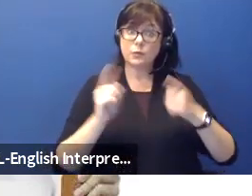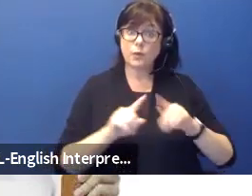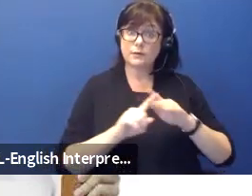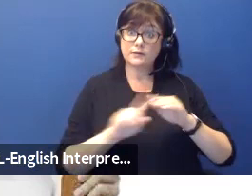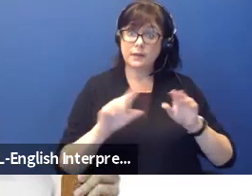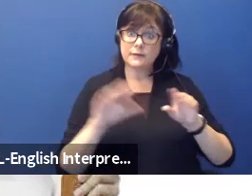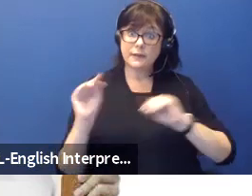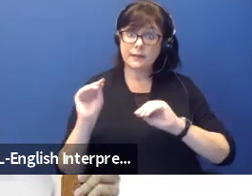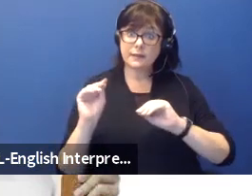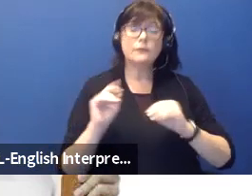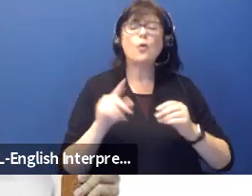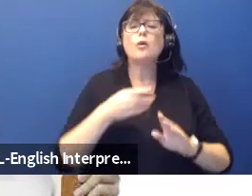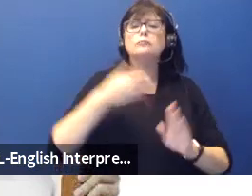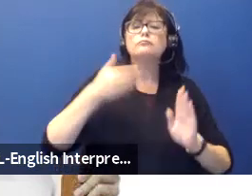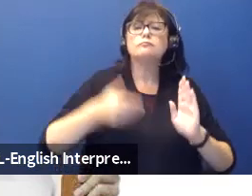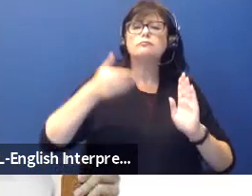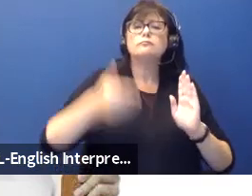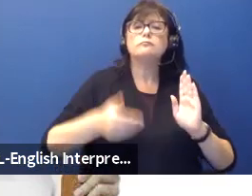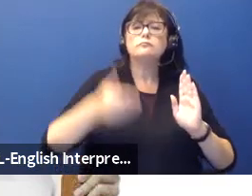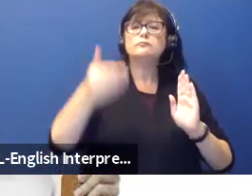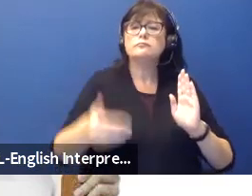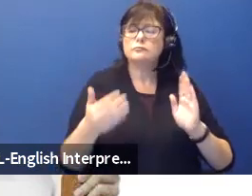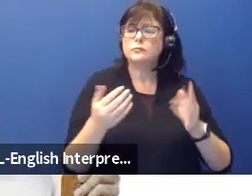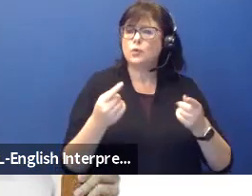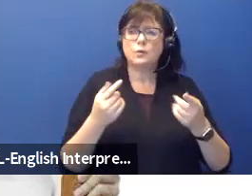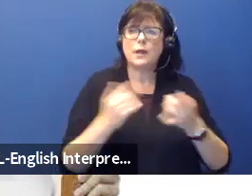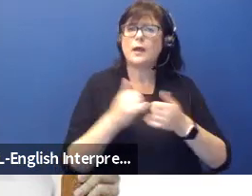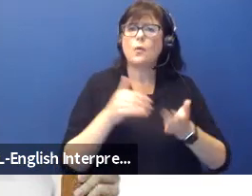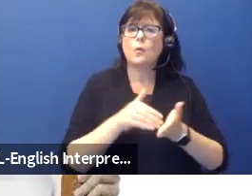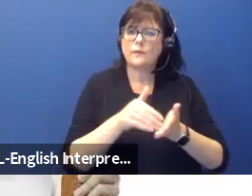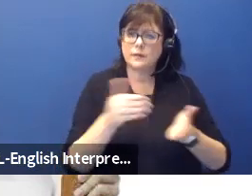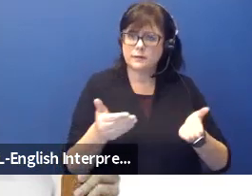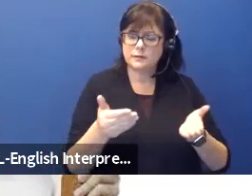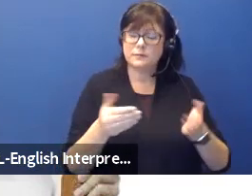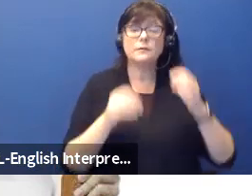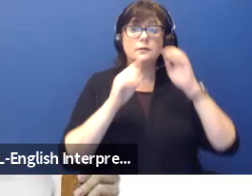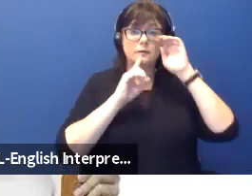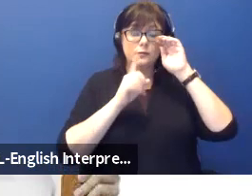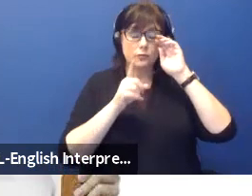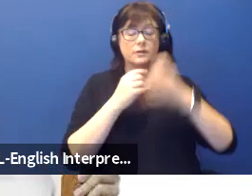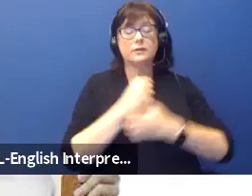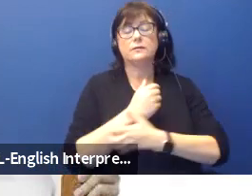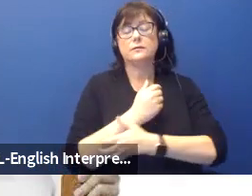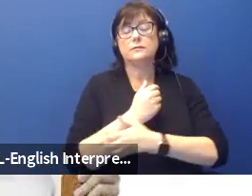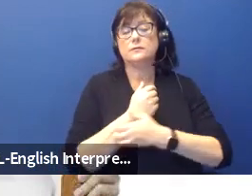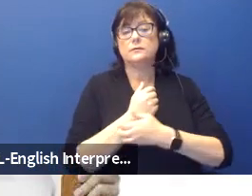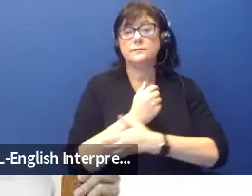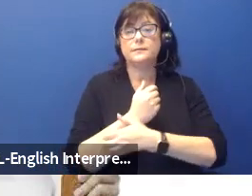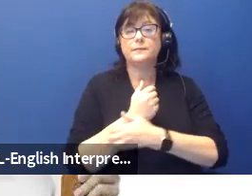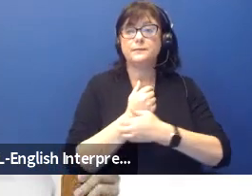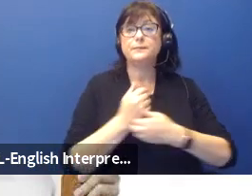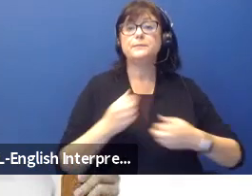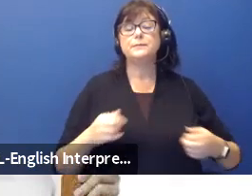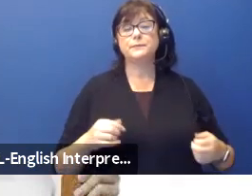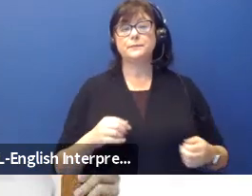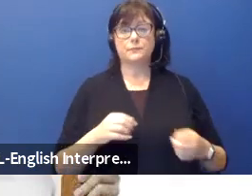is something that we should be administering at exit. You may decide to collect customer satisfaction data at different